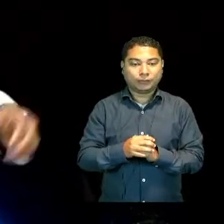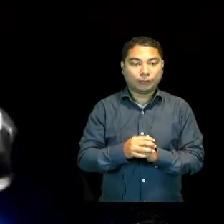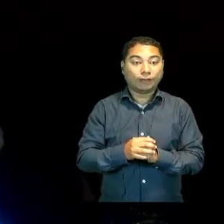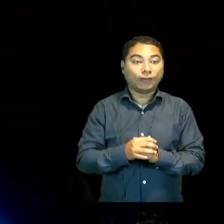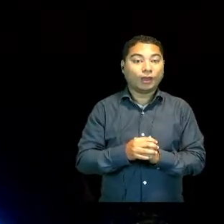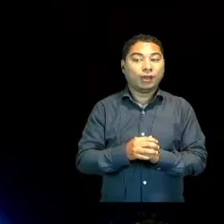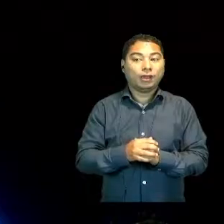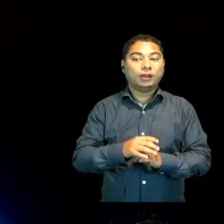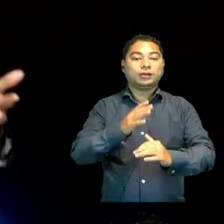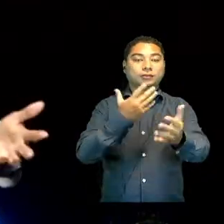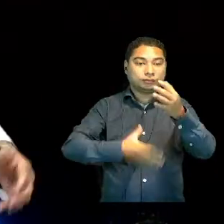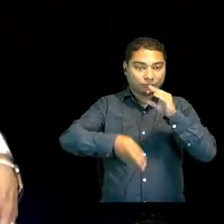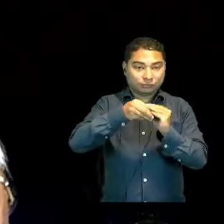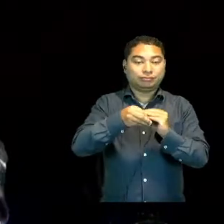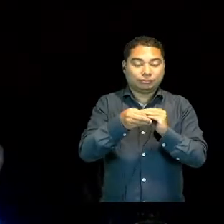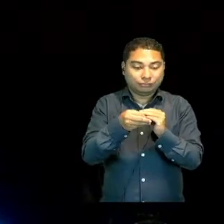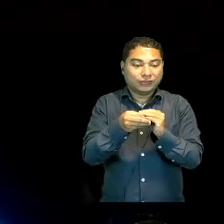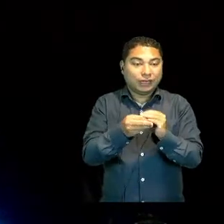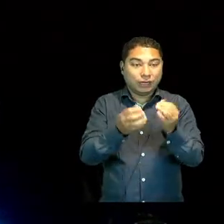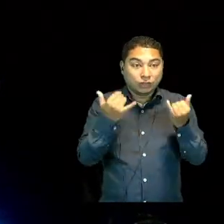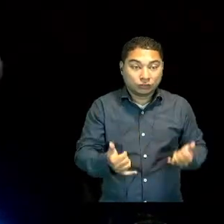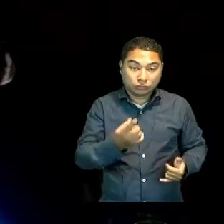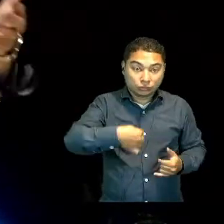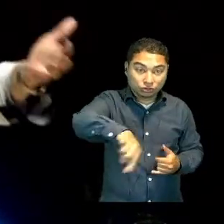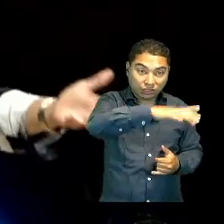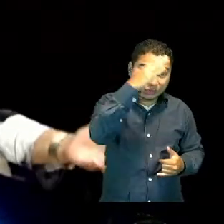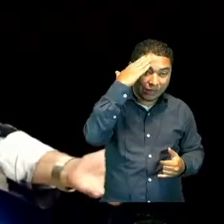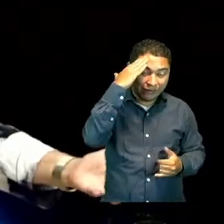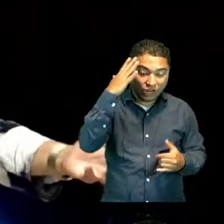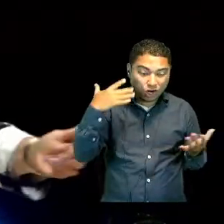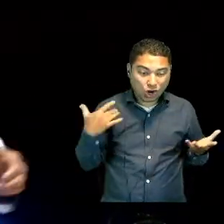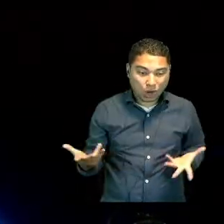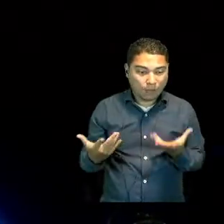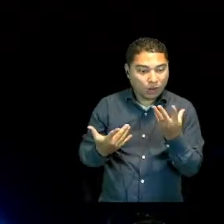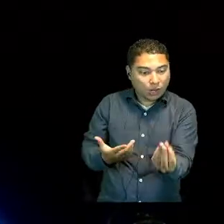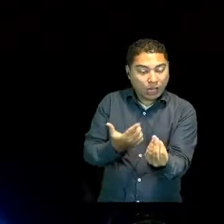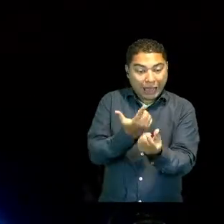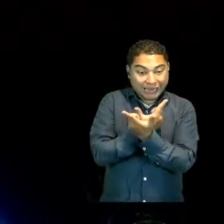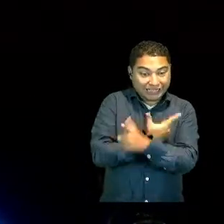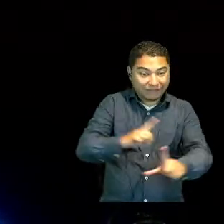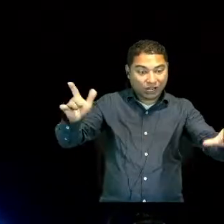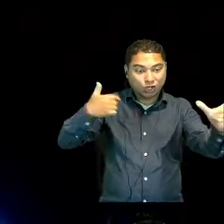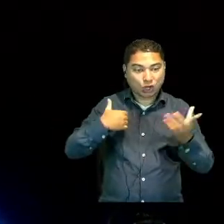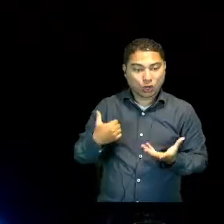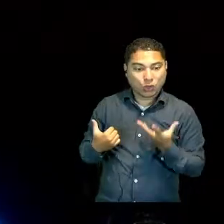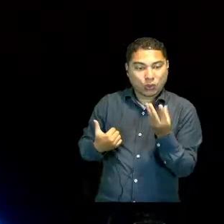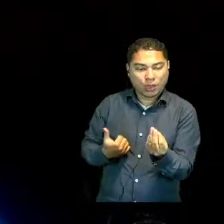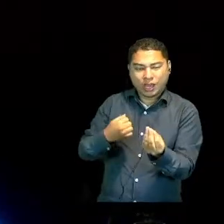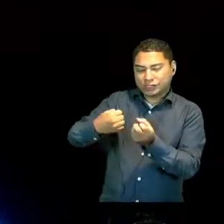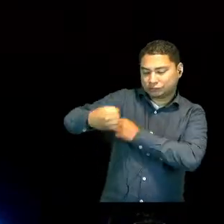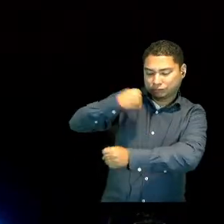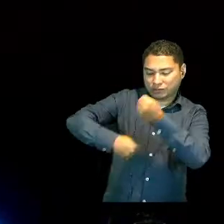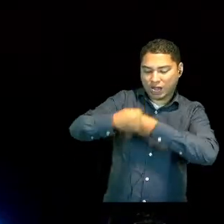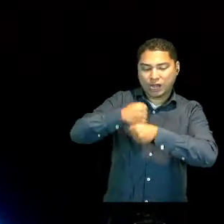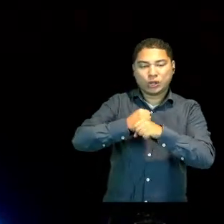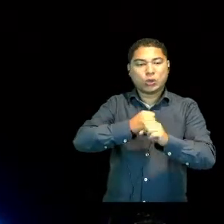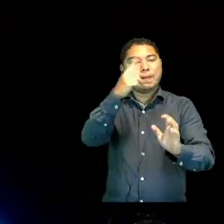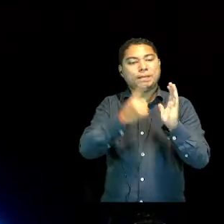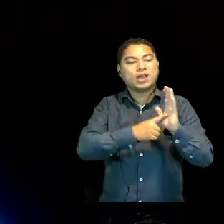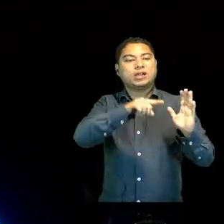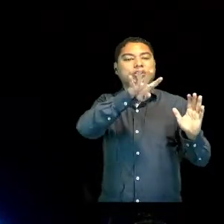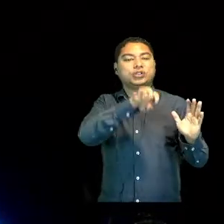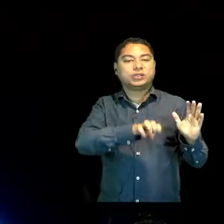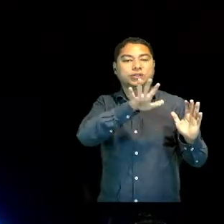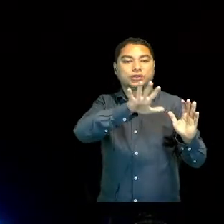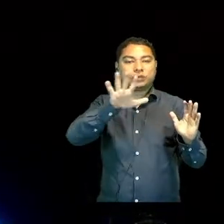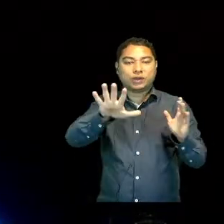the black liberation movement, what was known then as the black civil rights movement. But who were the